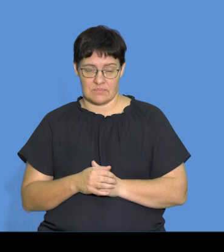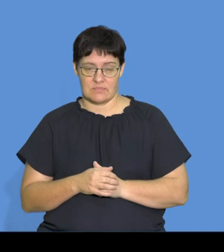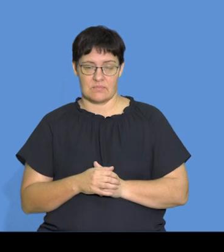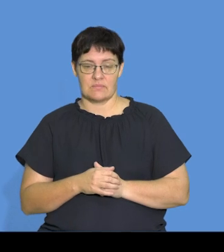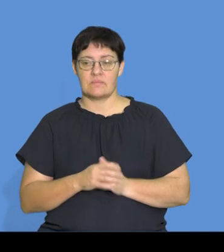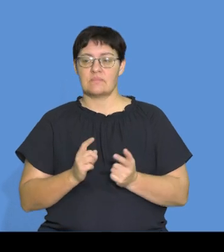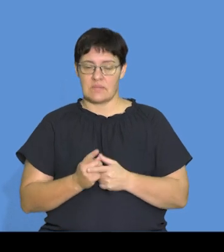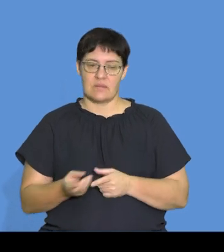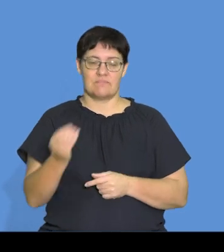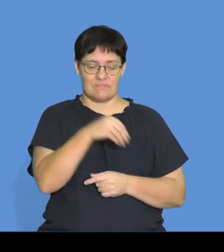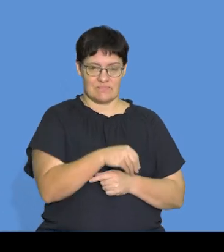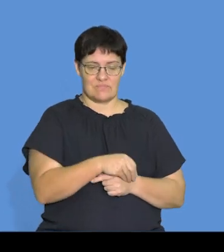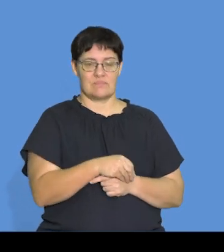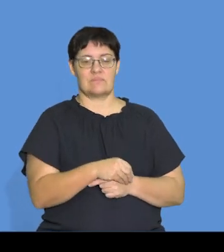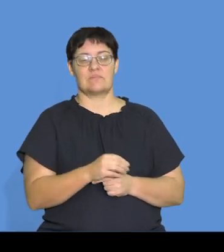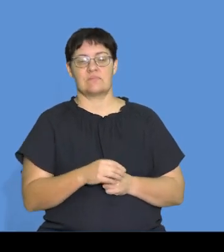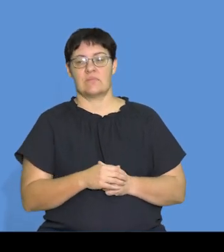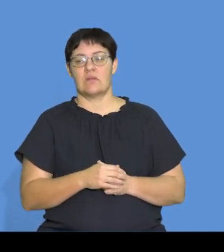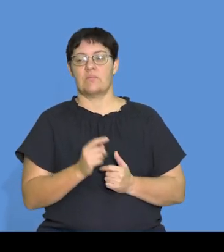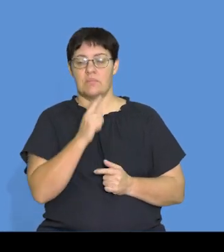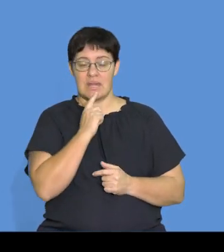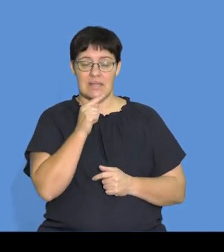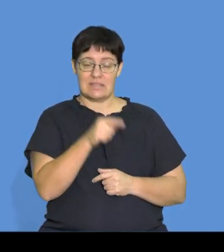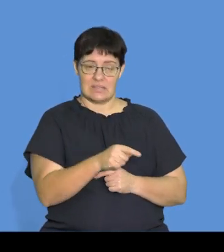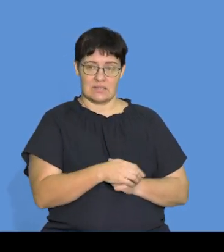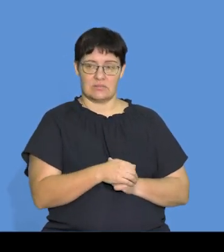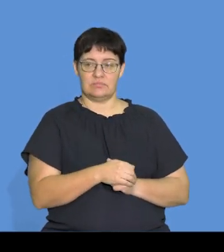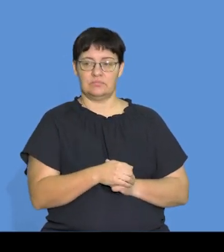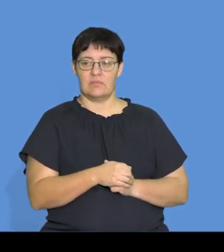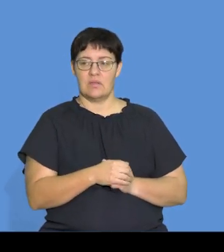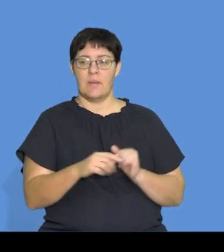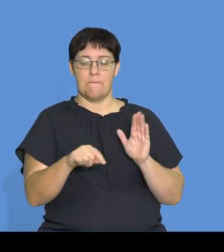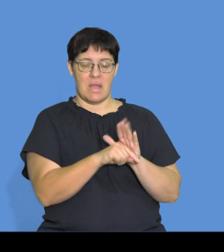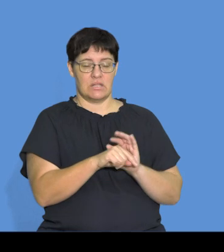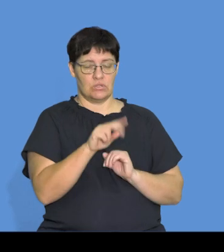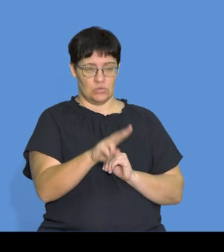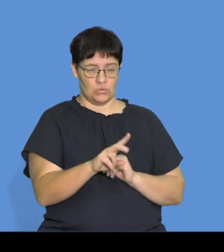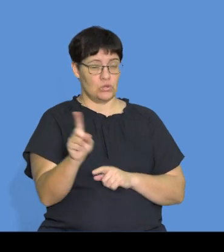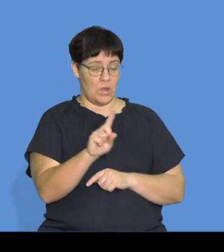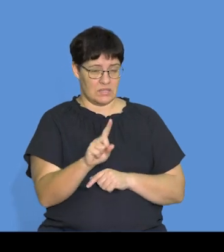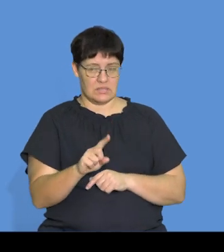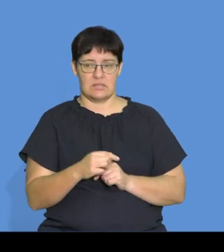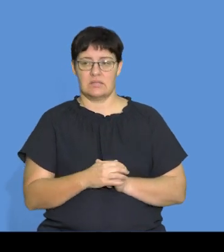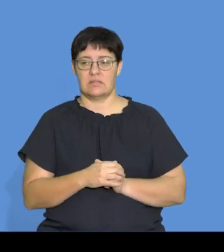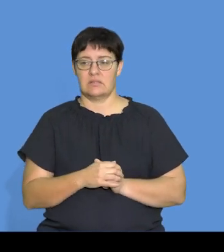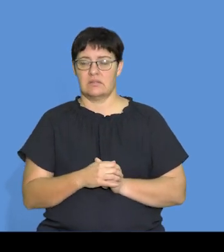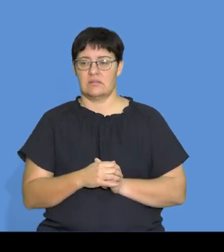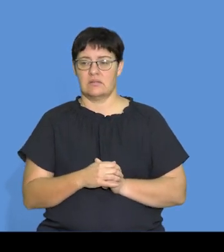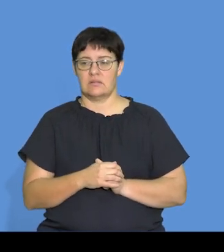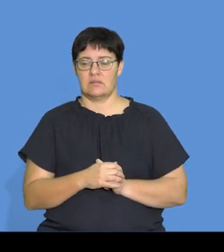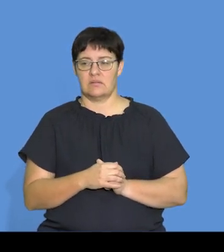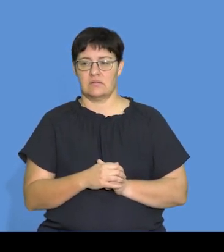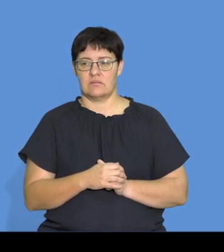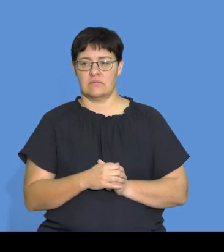both the sides. So my additive inverse of minus 2 is negative 2, right?